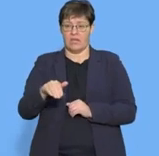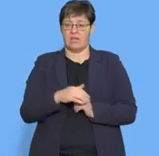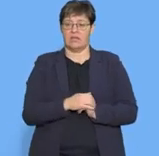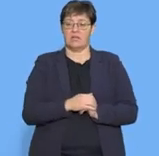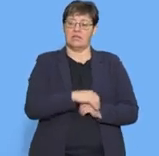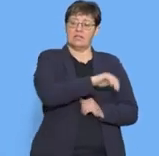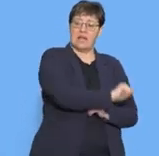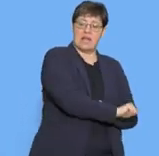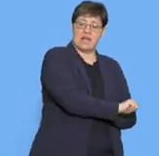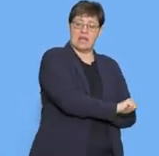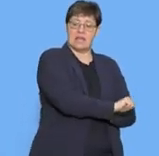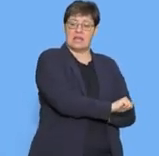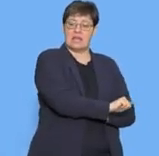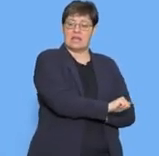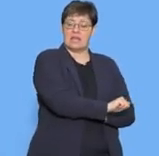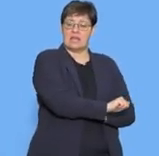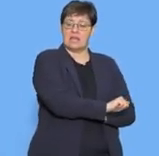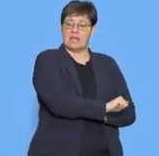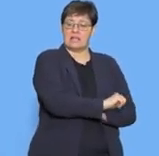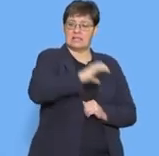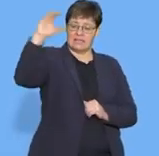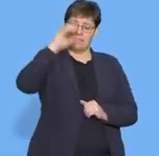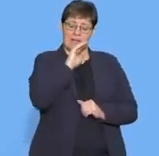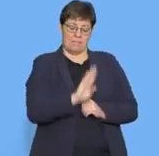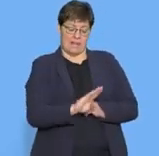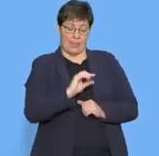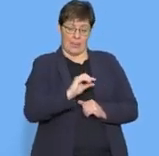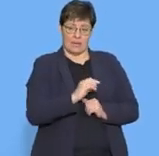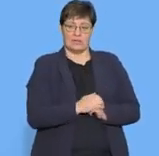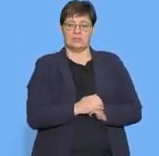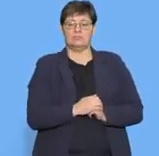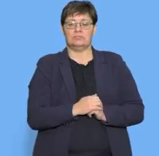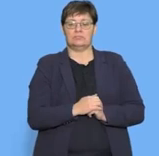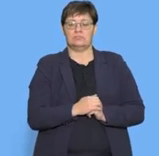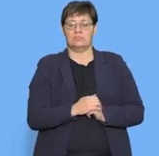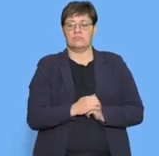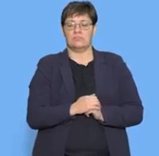over our hypotenuse, which is B. Remember, in this case, we're working in triangle